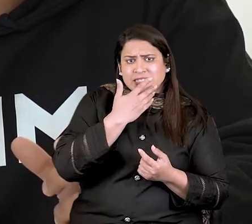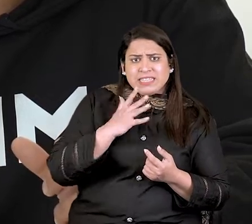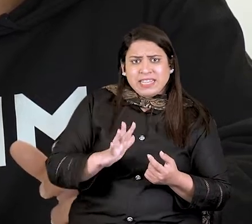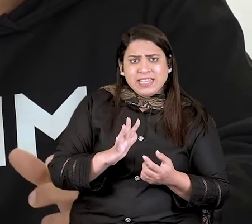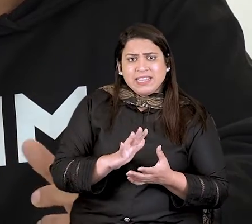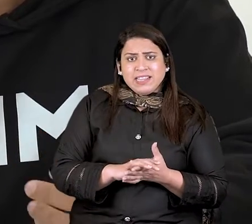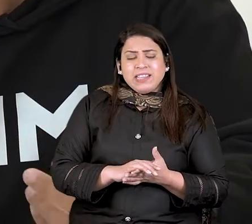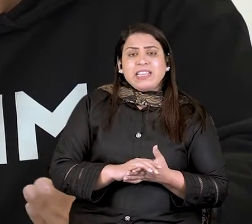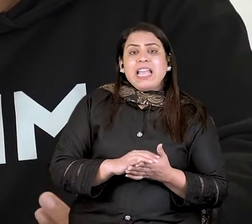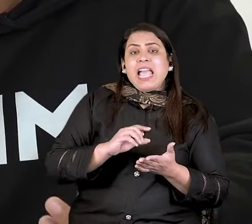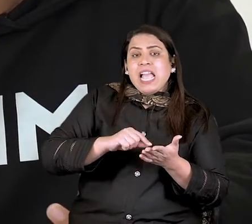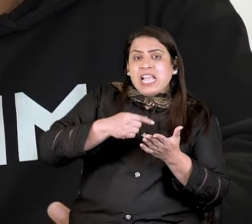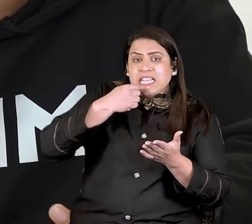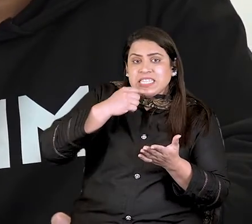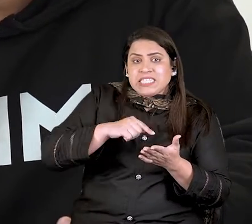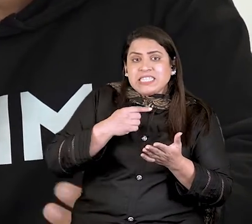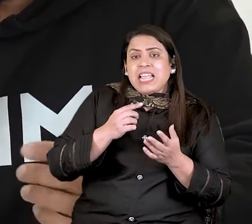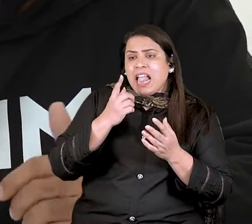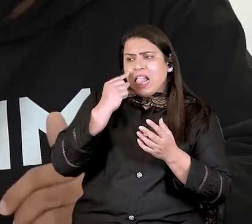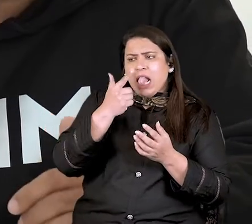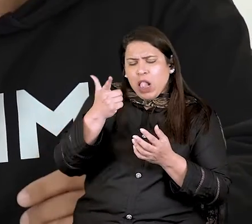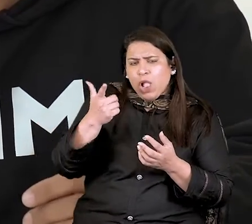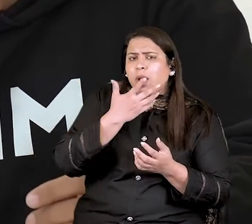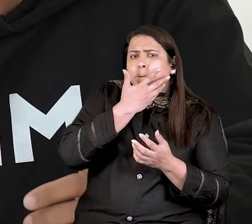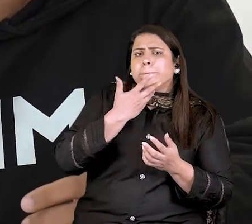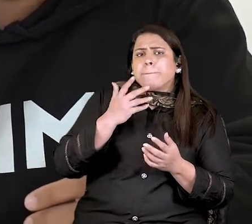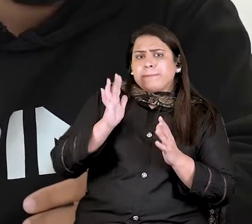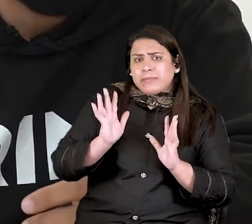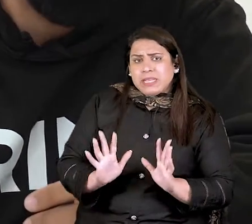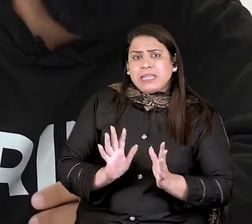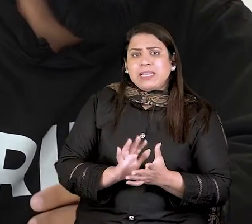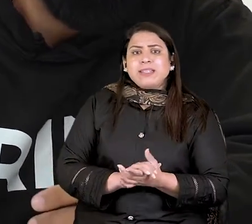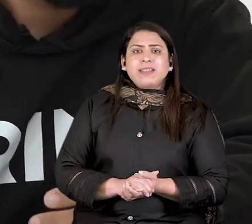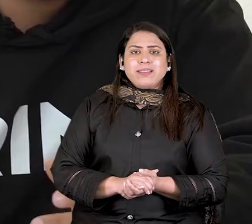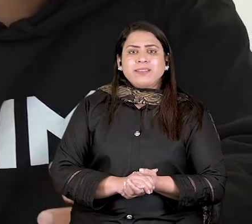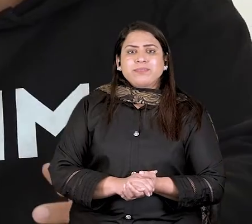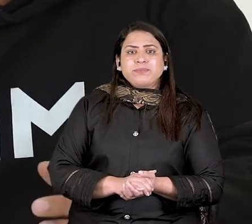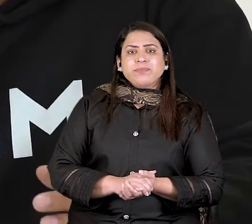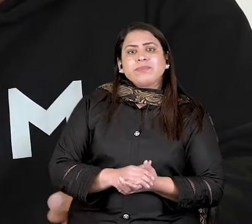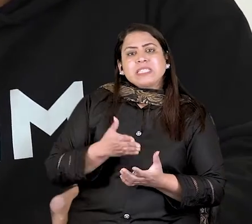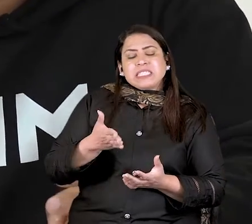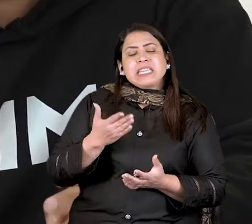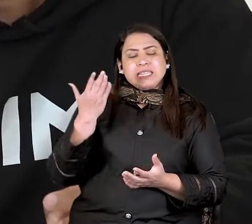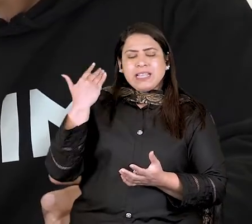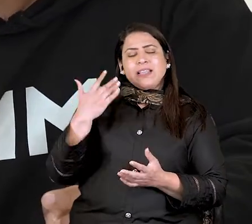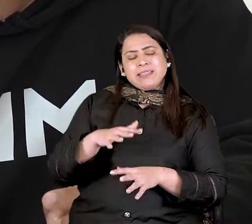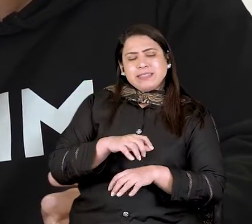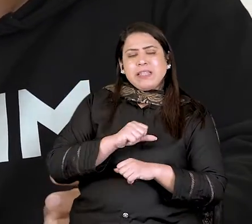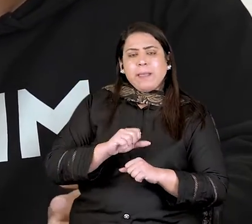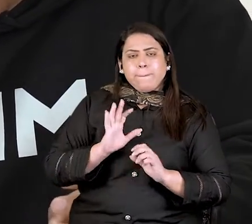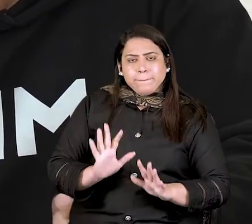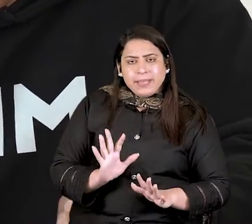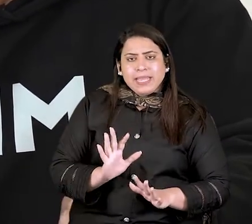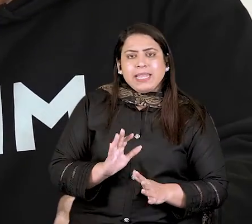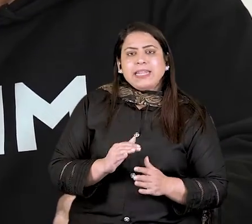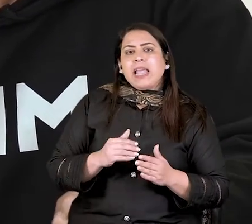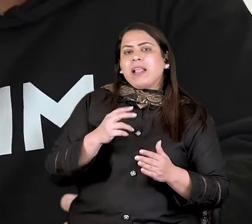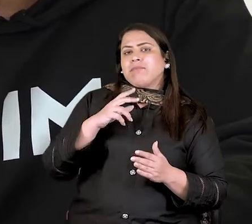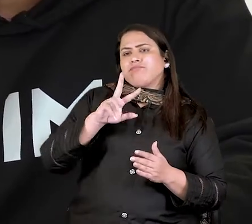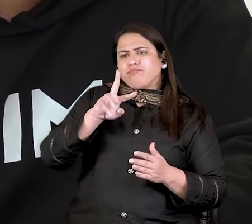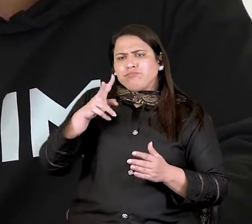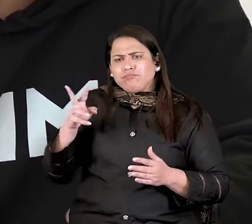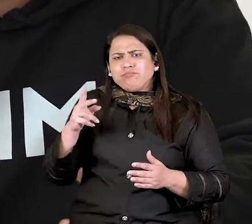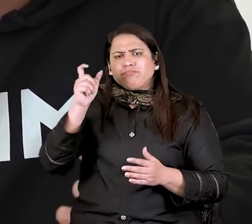burger. I'm so hungry right now. Same, you're talking about it, and I'm already deciding which burger I'm going to eat tonight. I'm actually going for the BRIM loaded